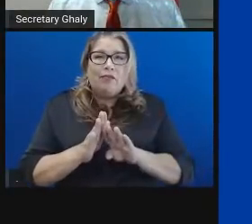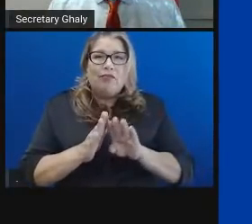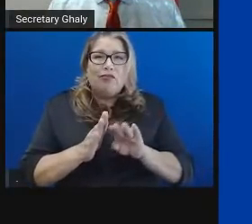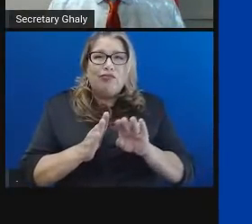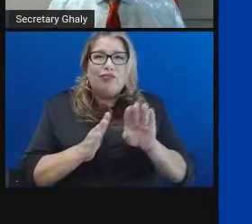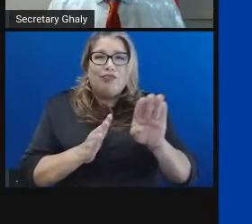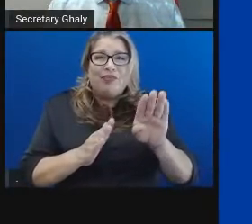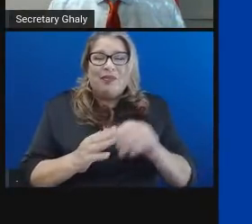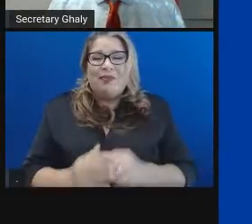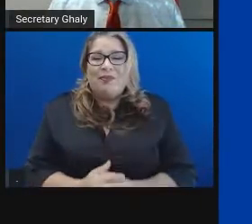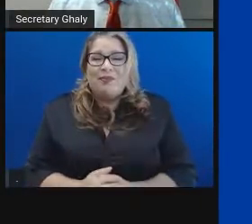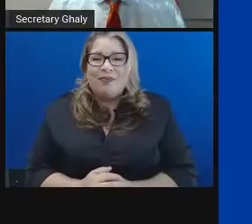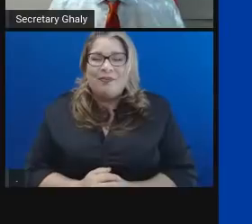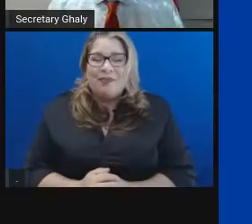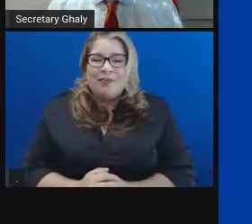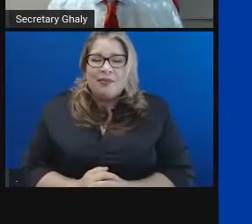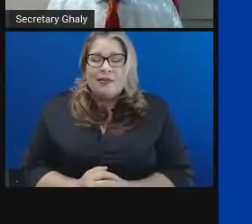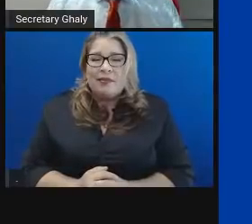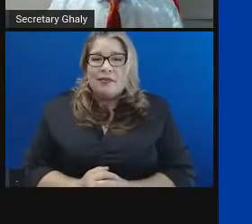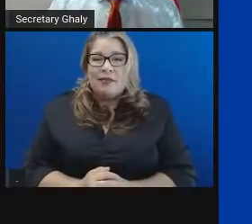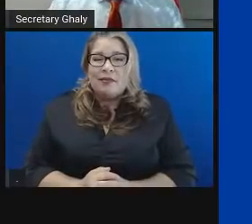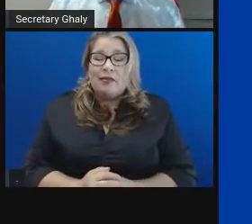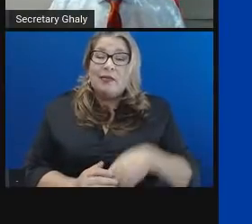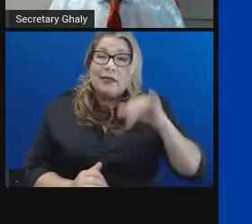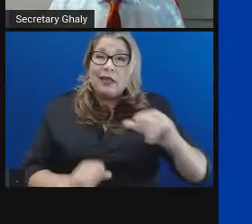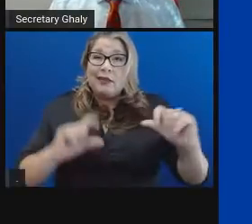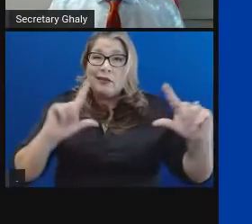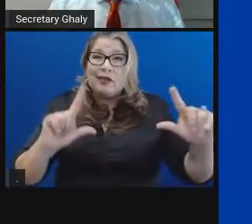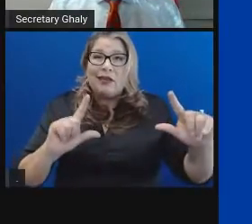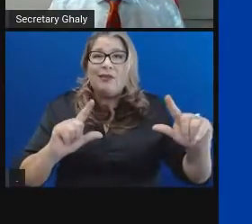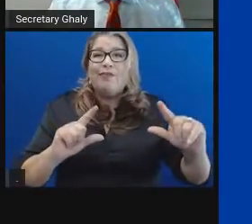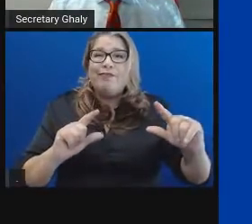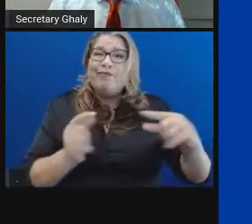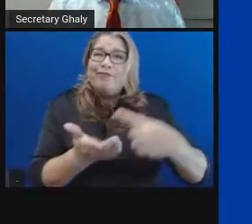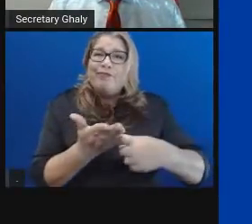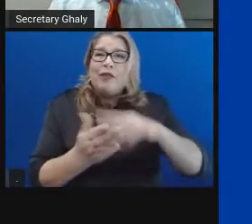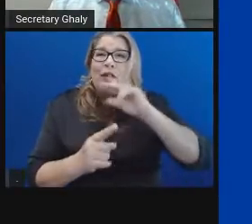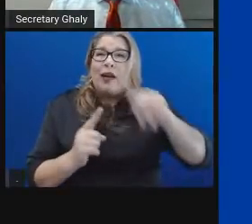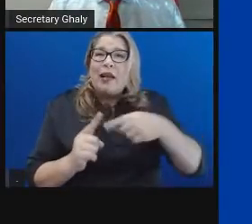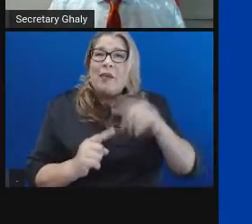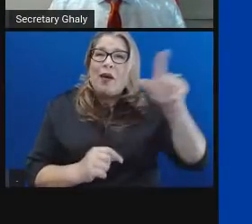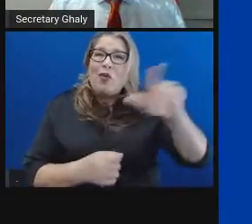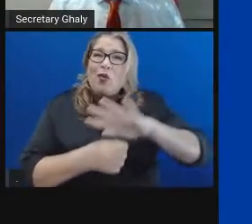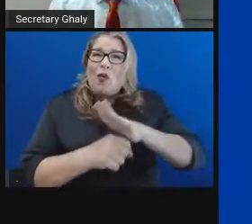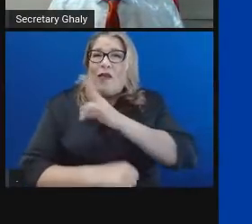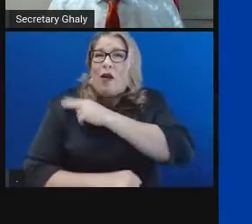Here we talk about the COVID hospitalizations. I think many of you are tracking them.